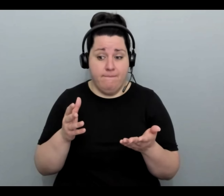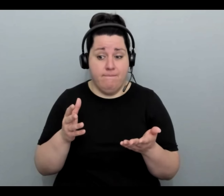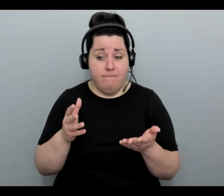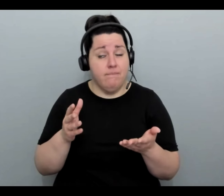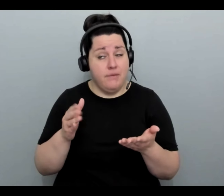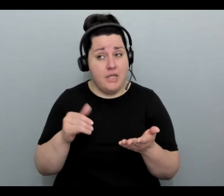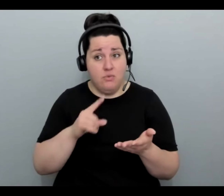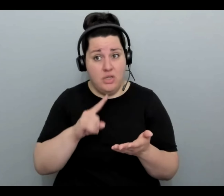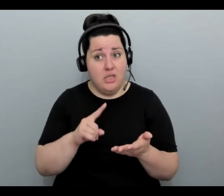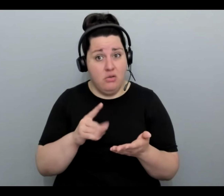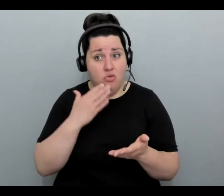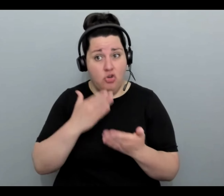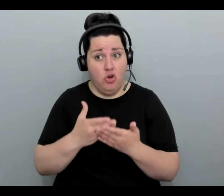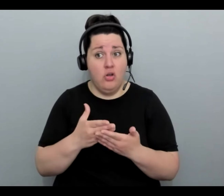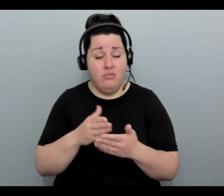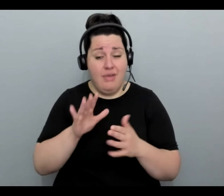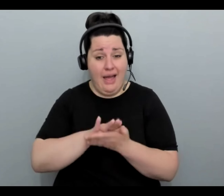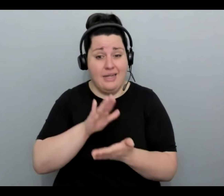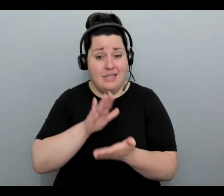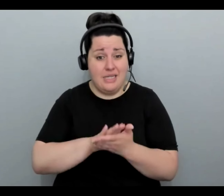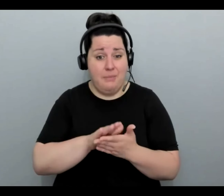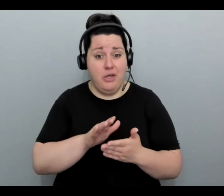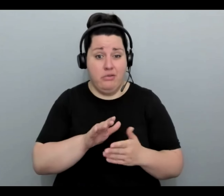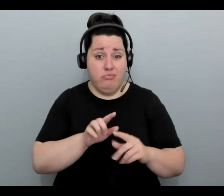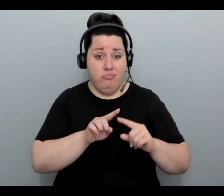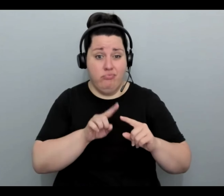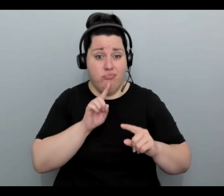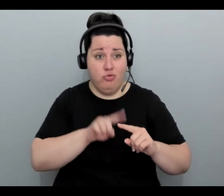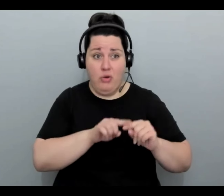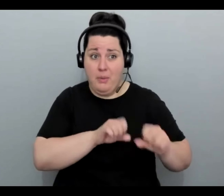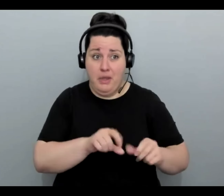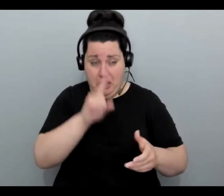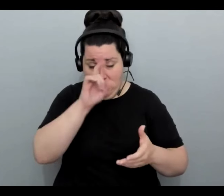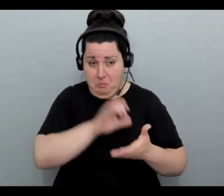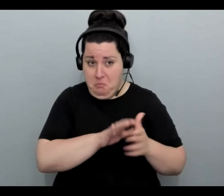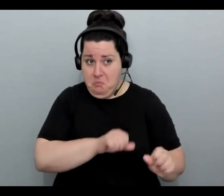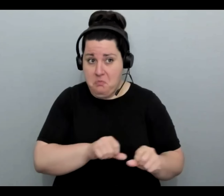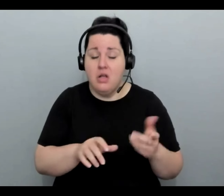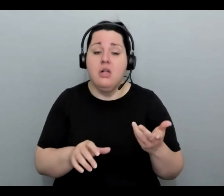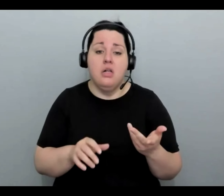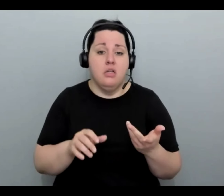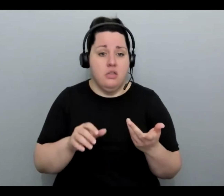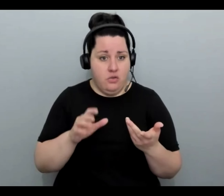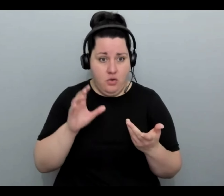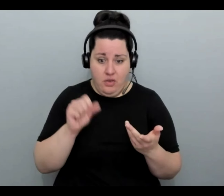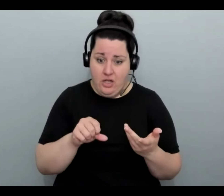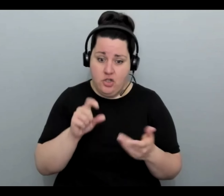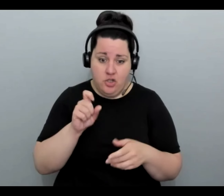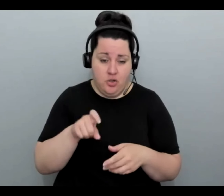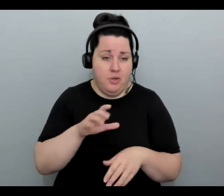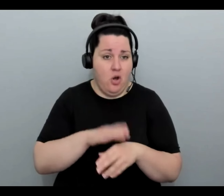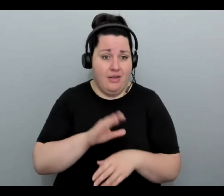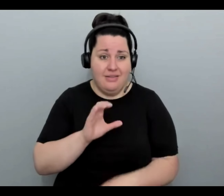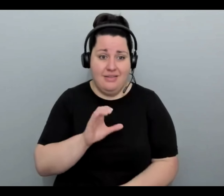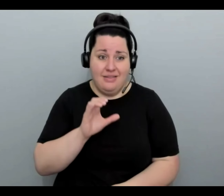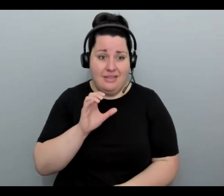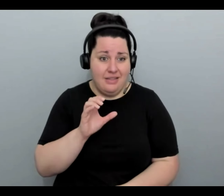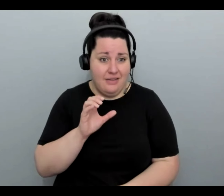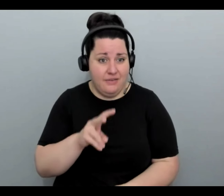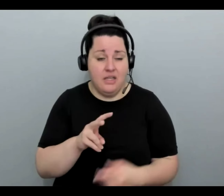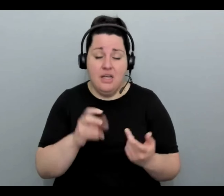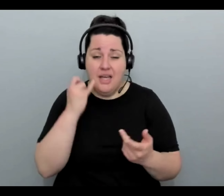credibility. And it definitely should go on your CV. Blogs should go on your CV. as well, whether it's a personal academic